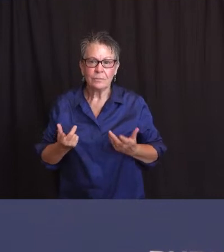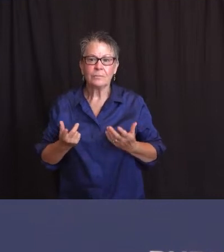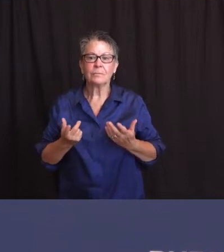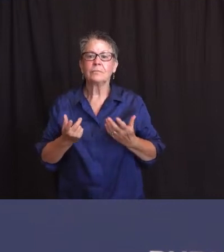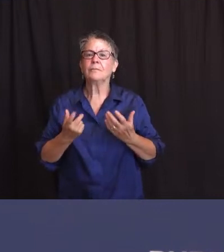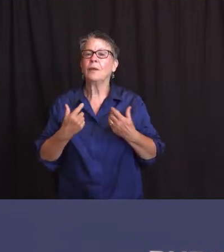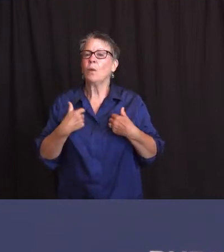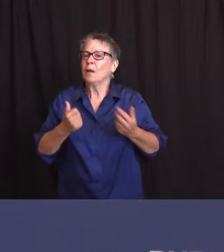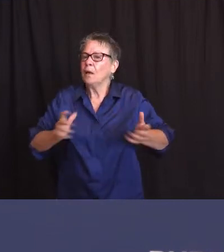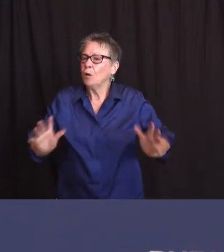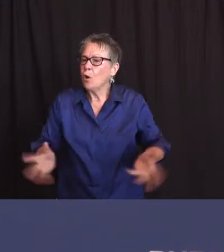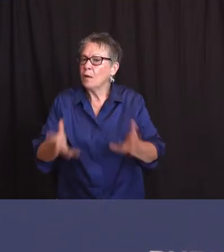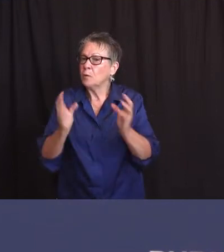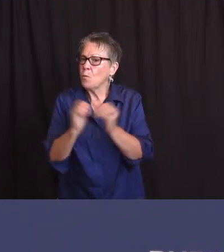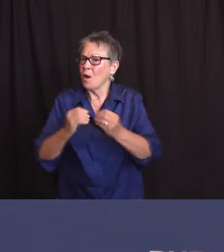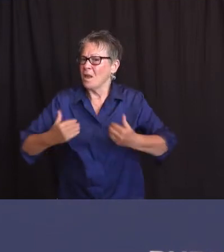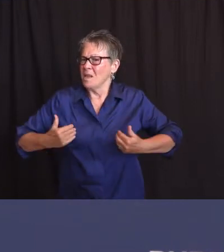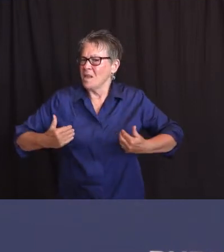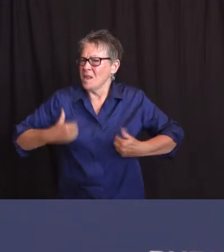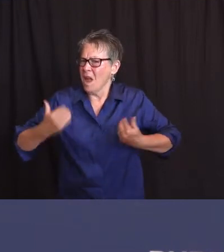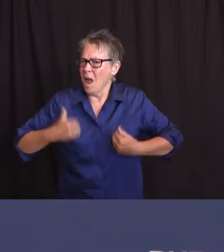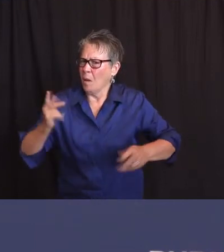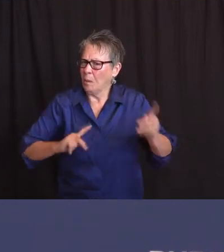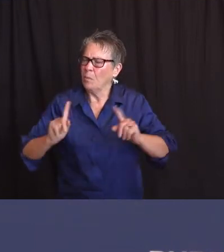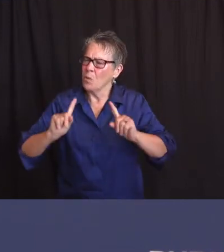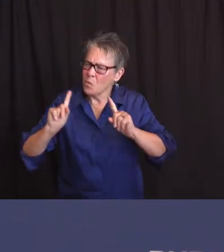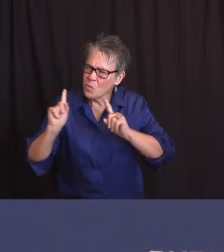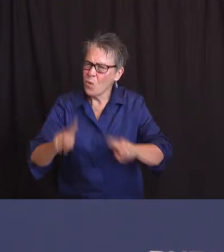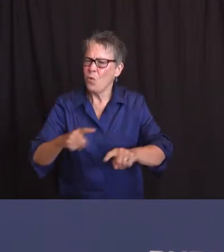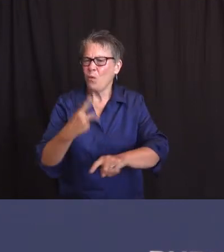In the age group 18 to 29,